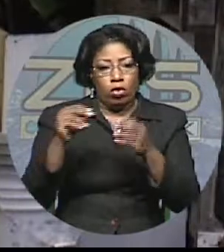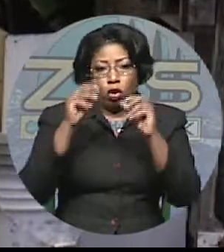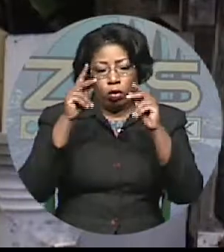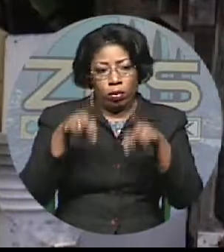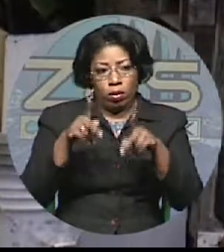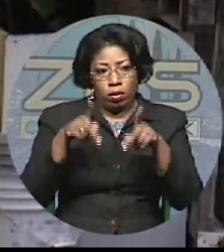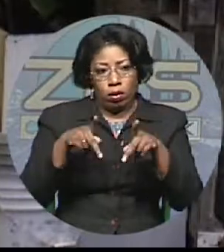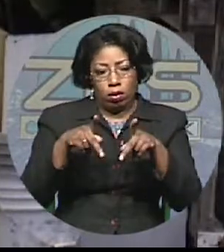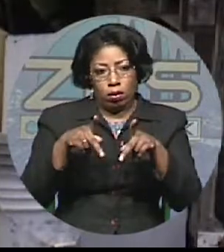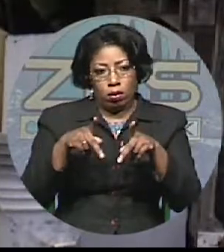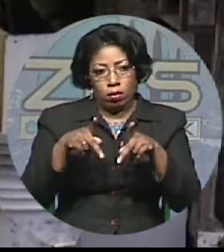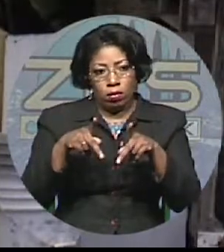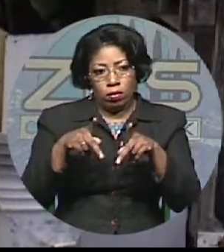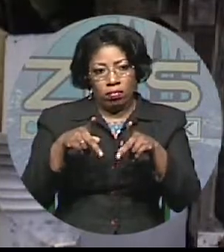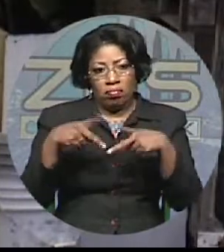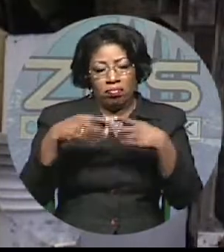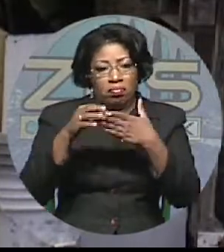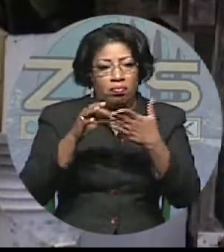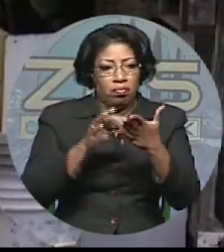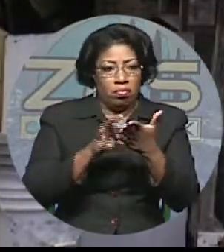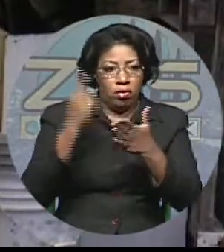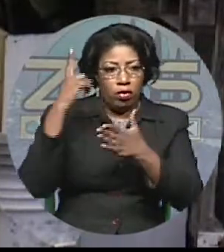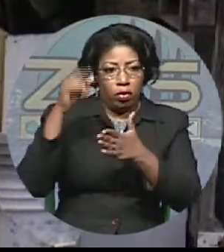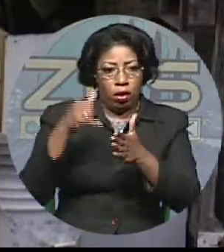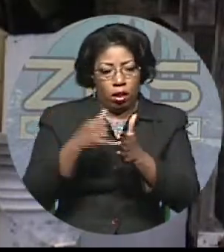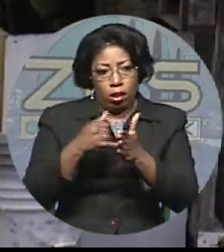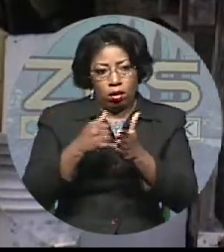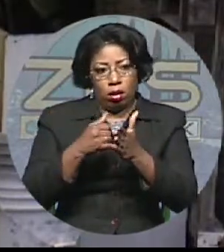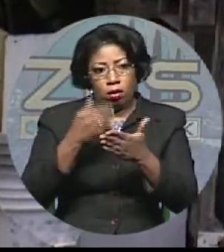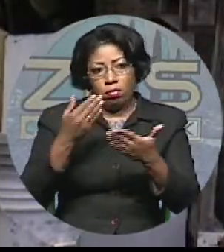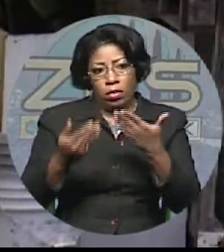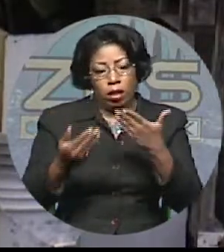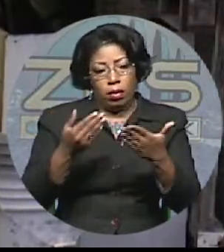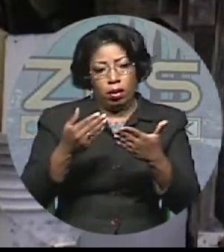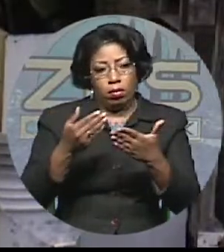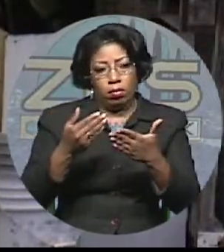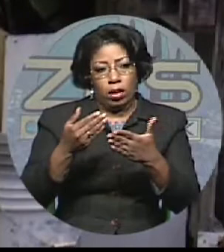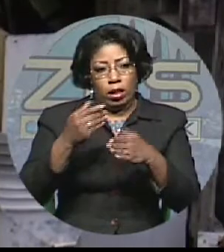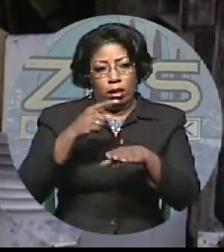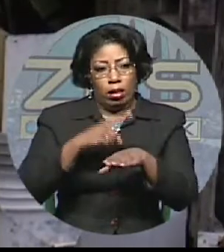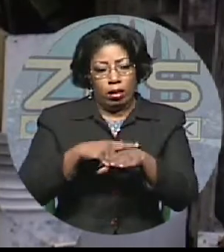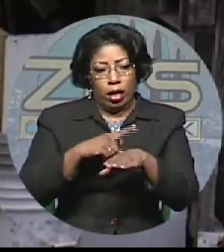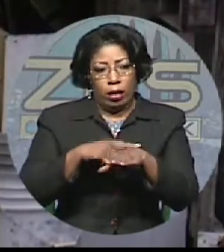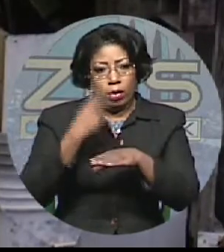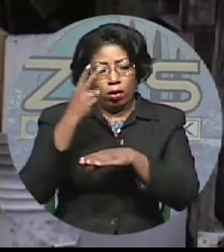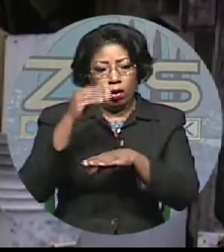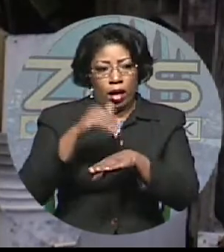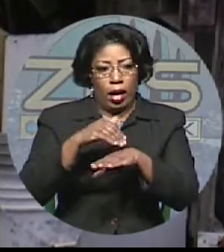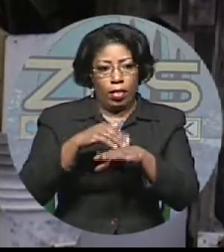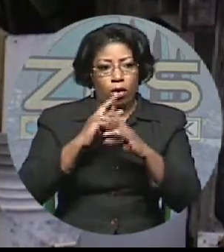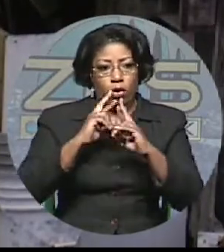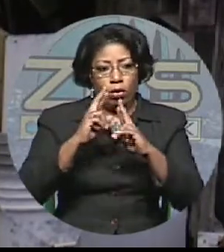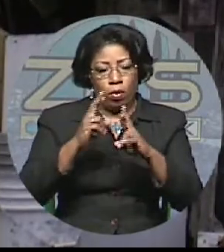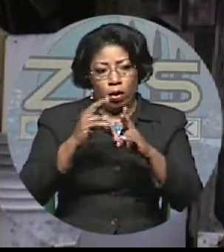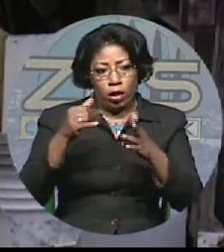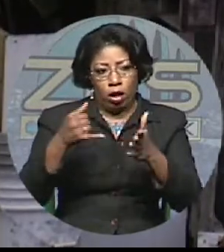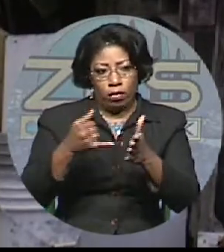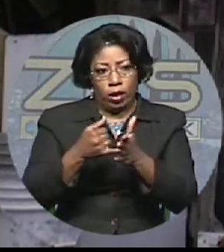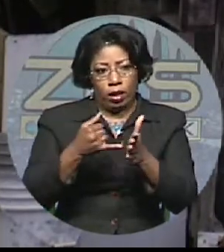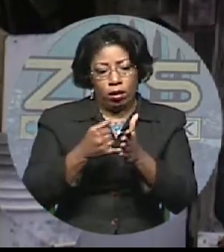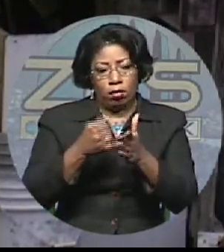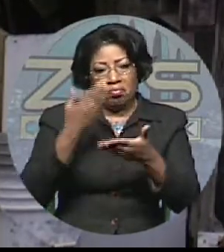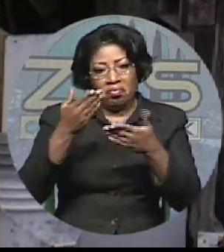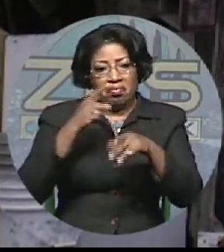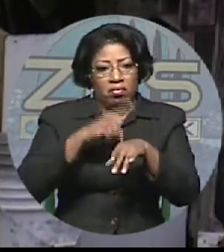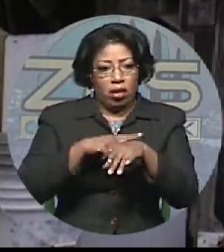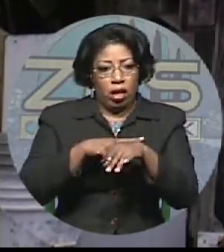held accountable for it, and maybe it is time, and when I review the reporting of it, maybe it is